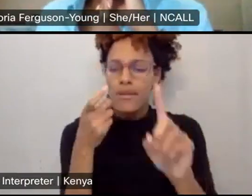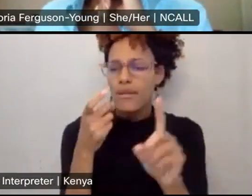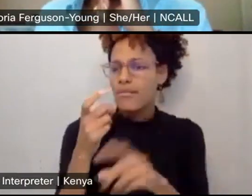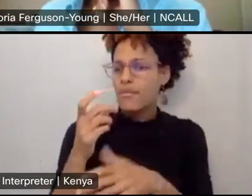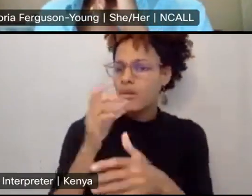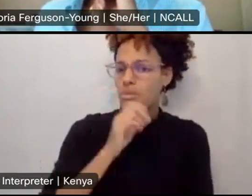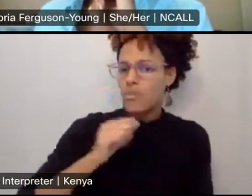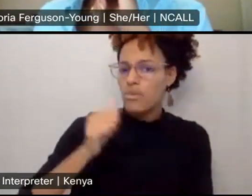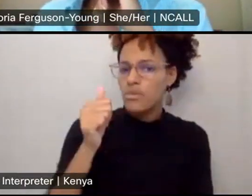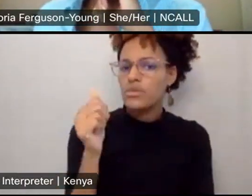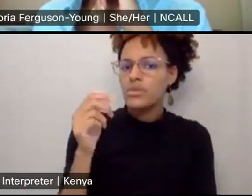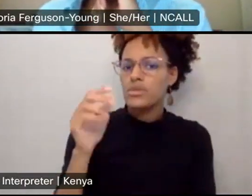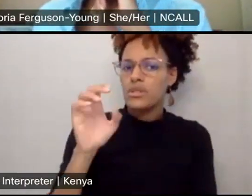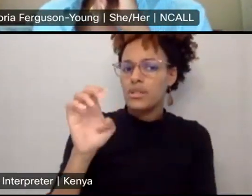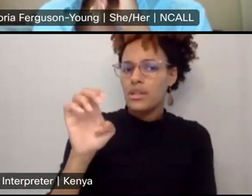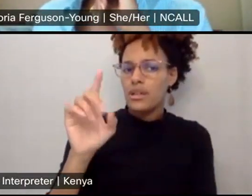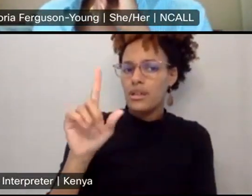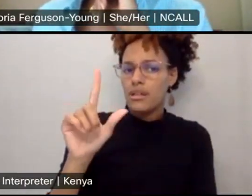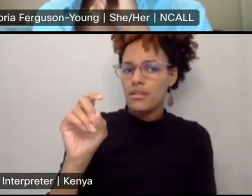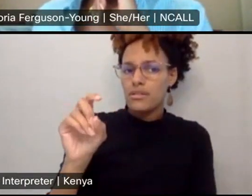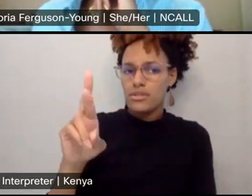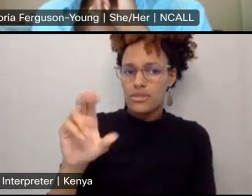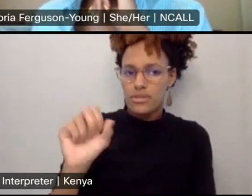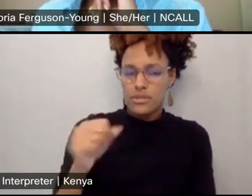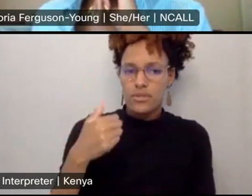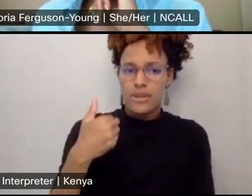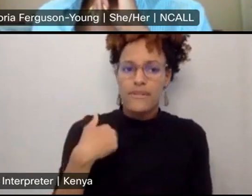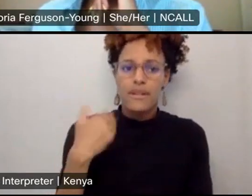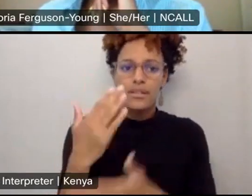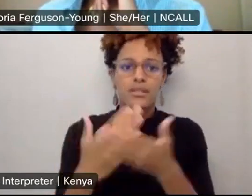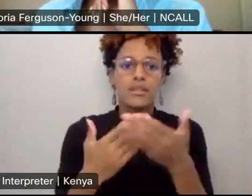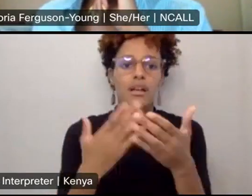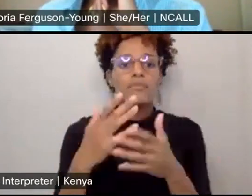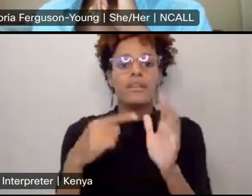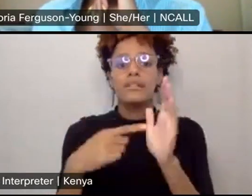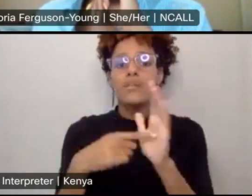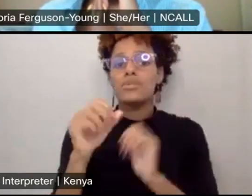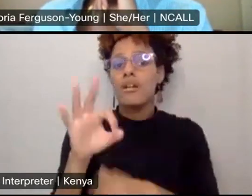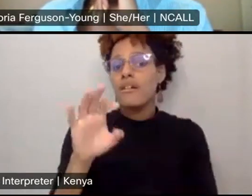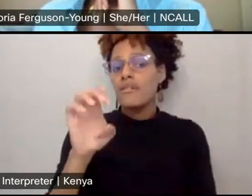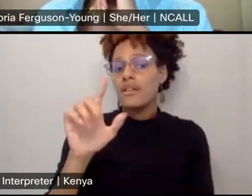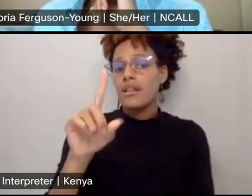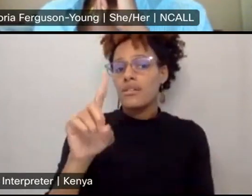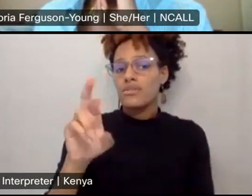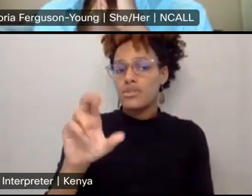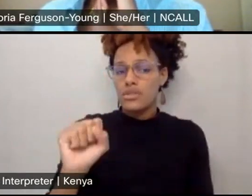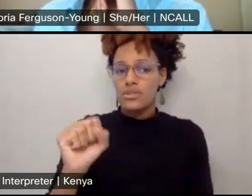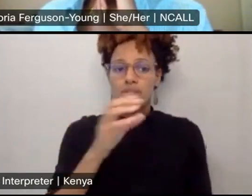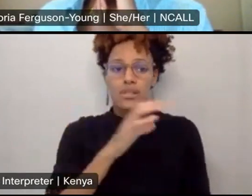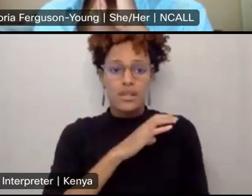is there have been a few examples of like elder councils that have been